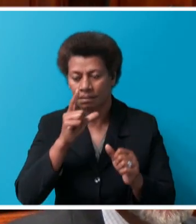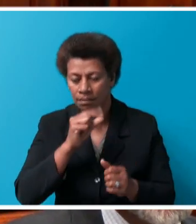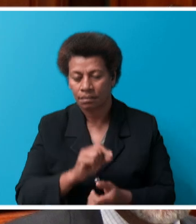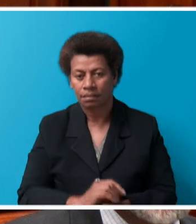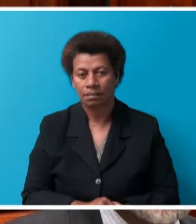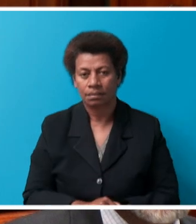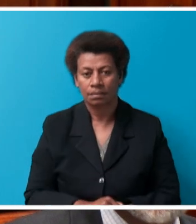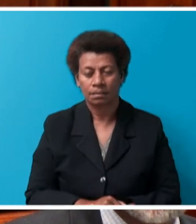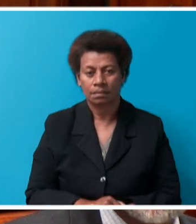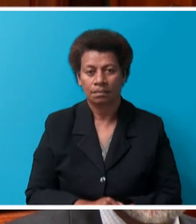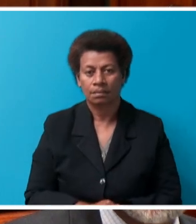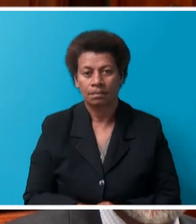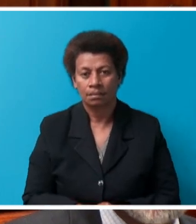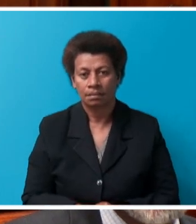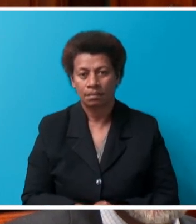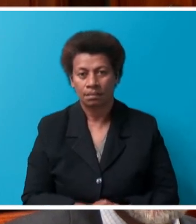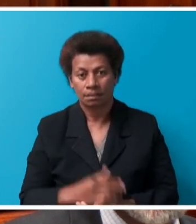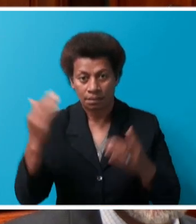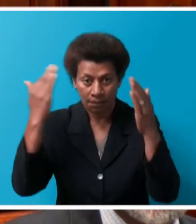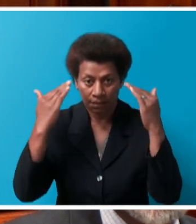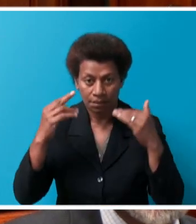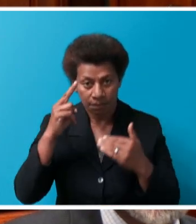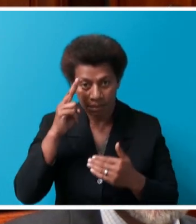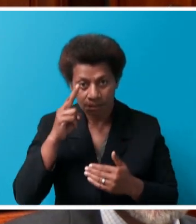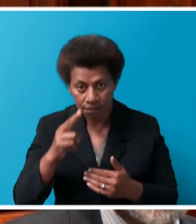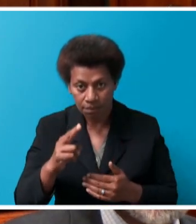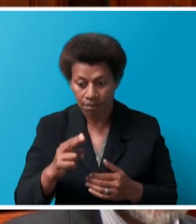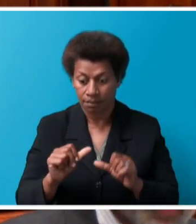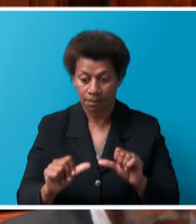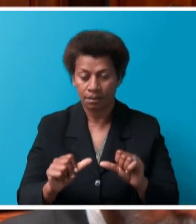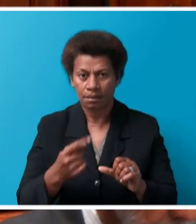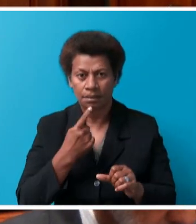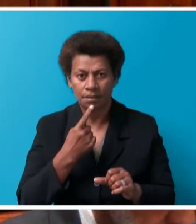Mr. Speaker, sir, His Excellency challenged us to be proactive.